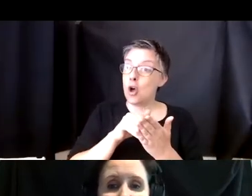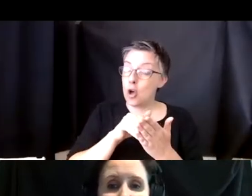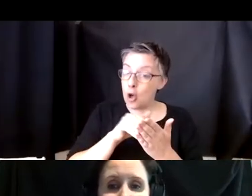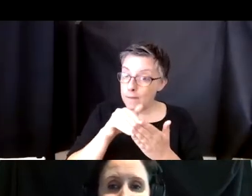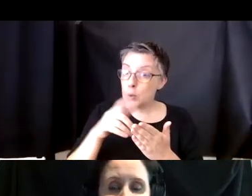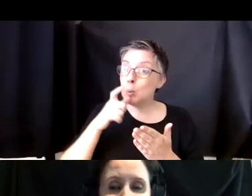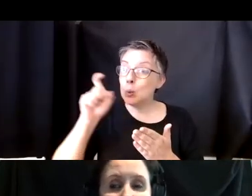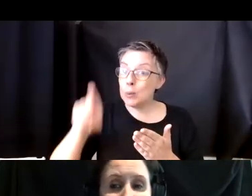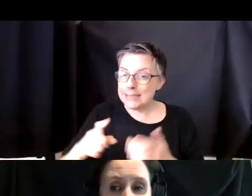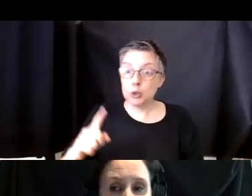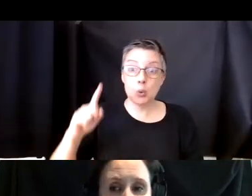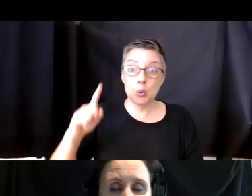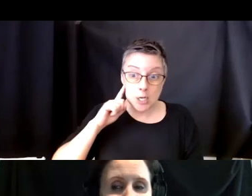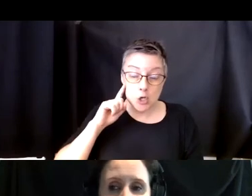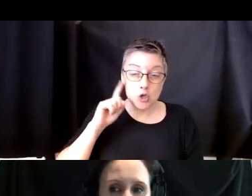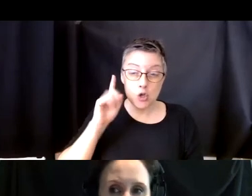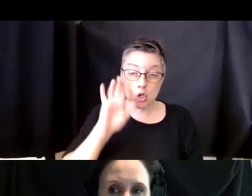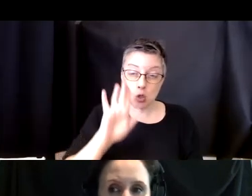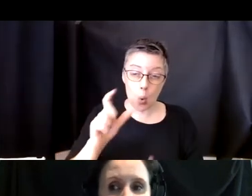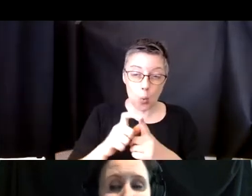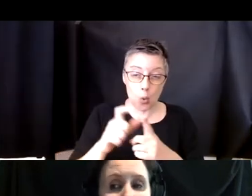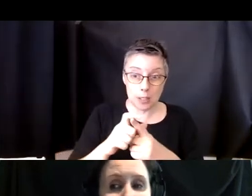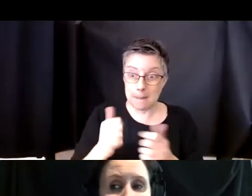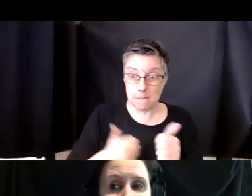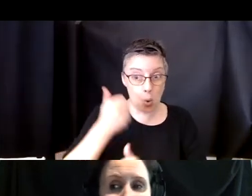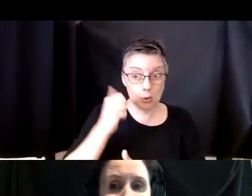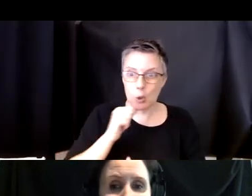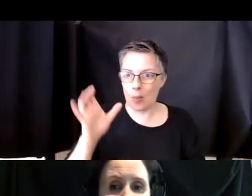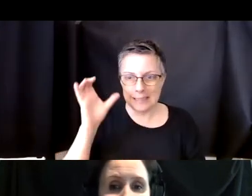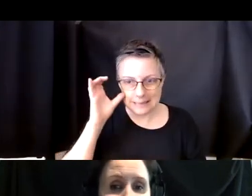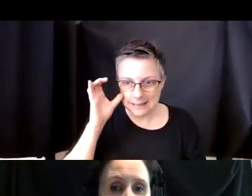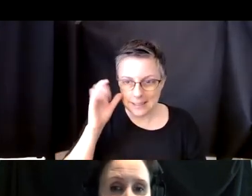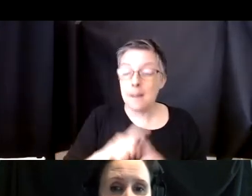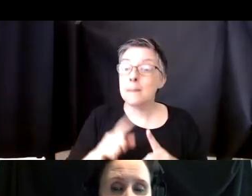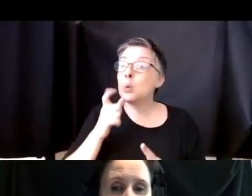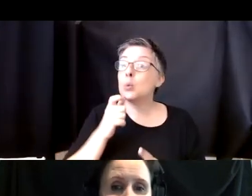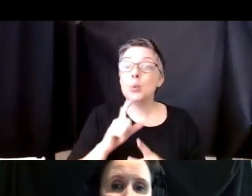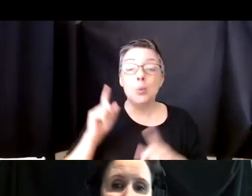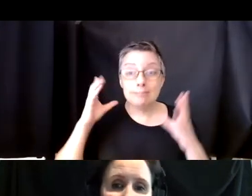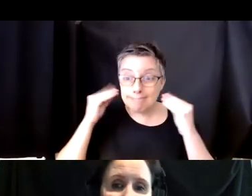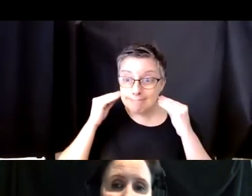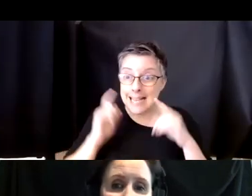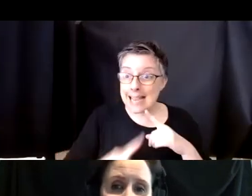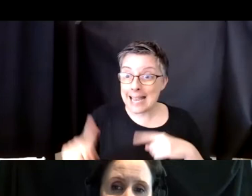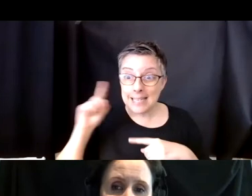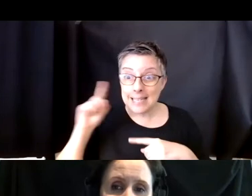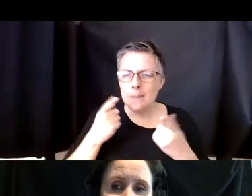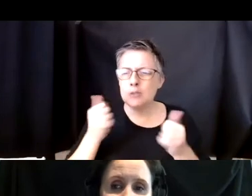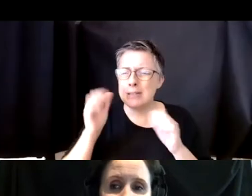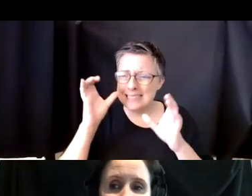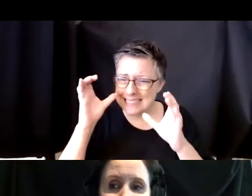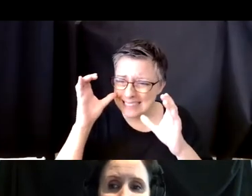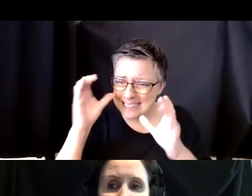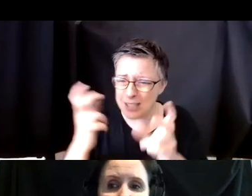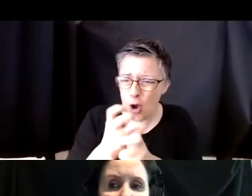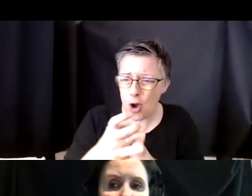needs to hear your words the most do not listen, while those who do not hear but try to listen the hardest